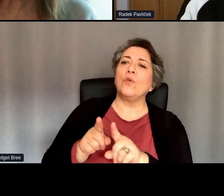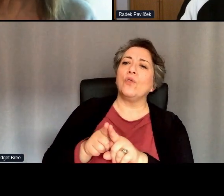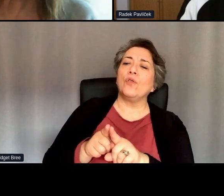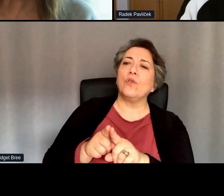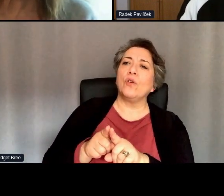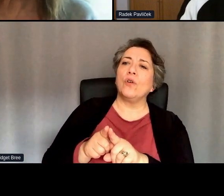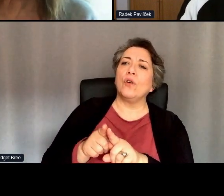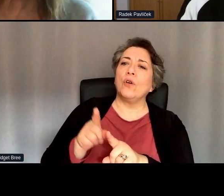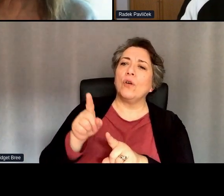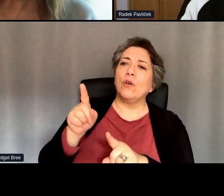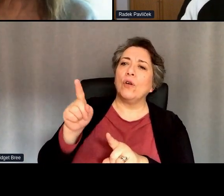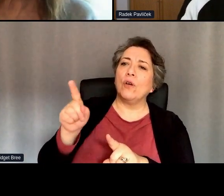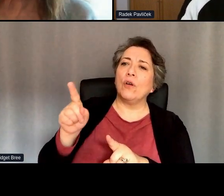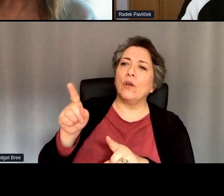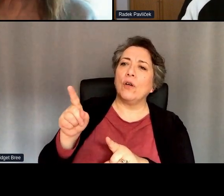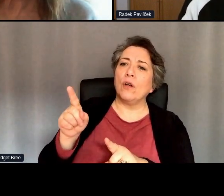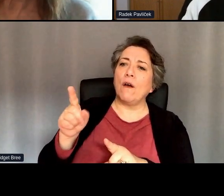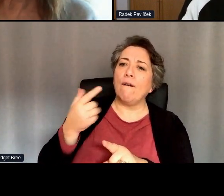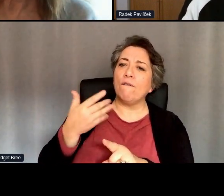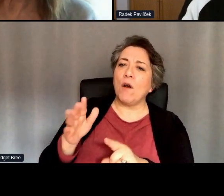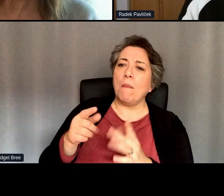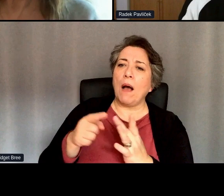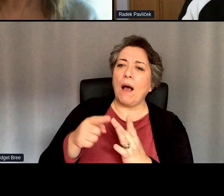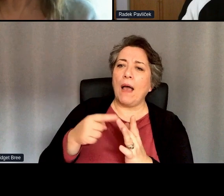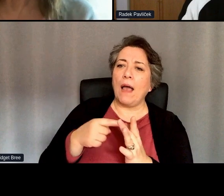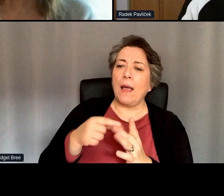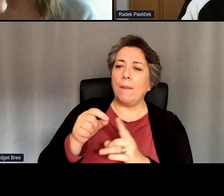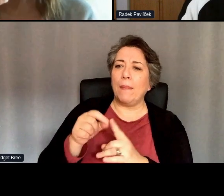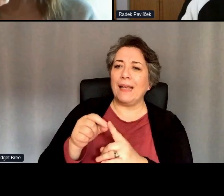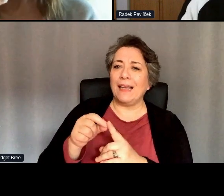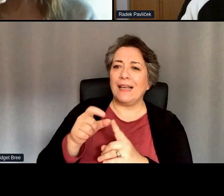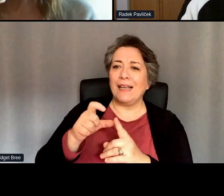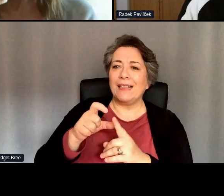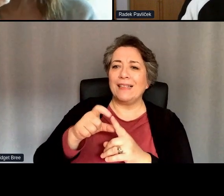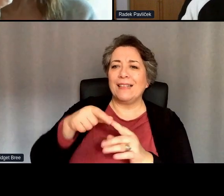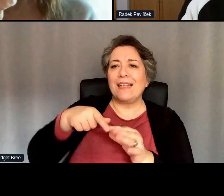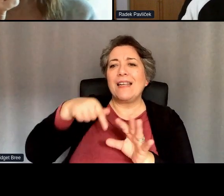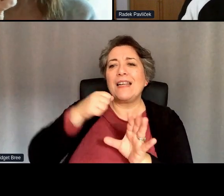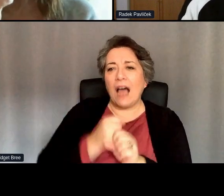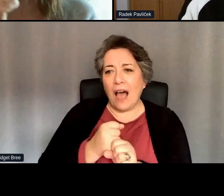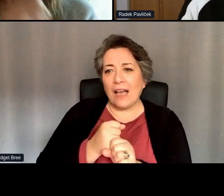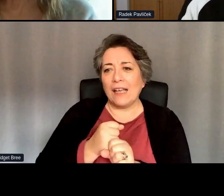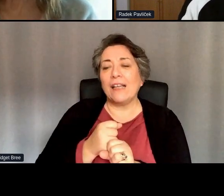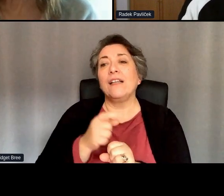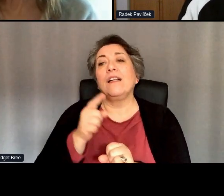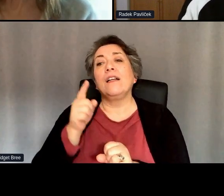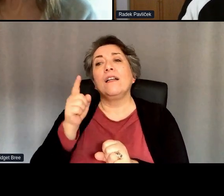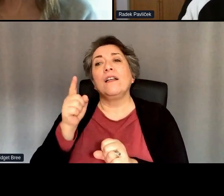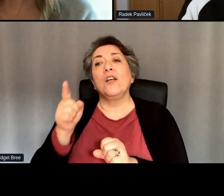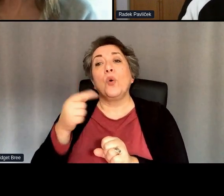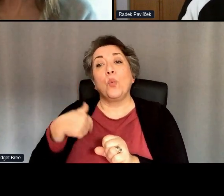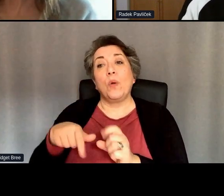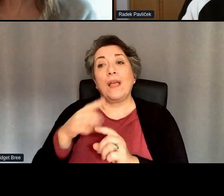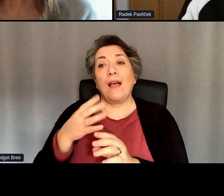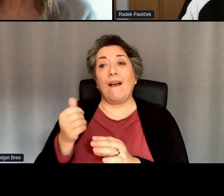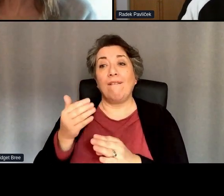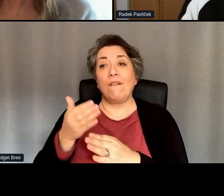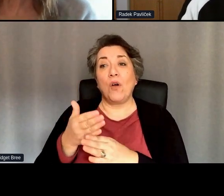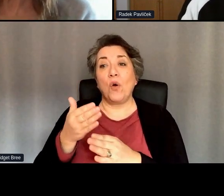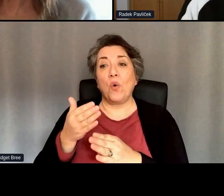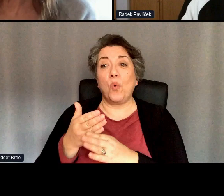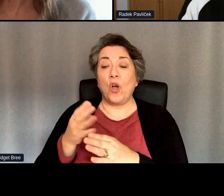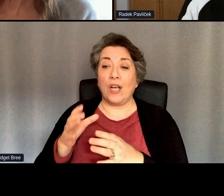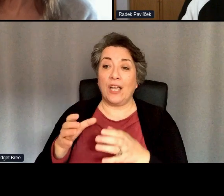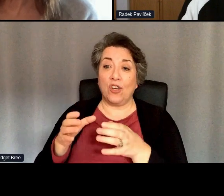IAAP DACH. So we also have a working group that works in Barrierefreiheit in der